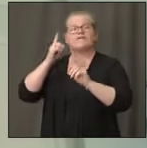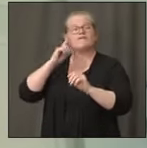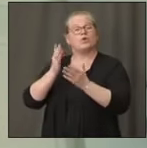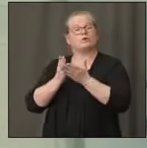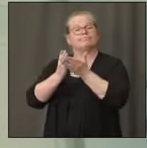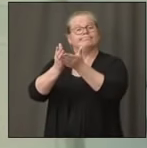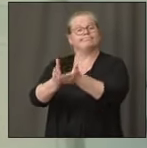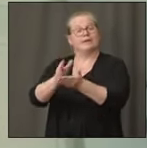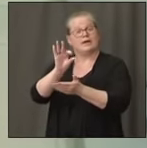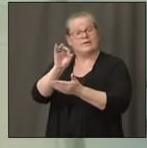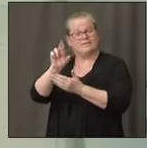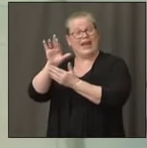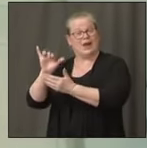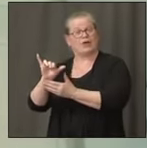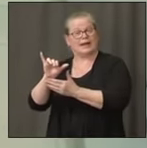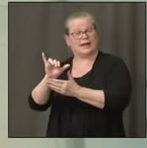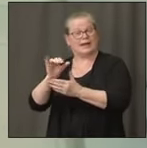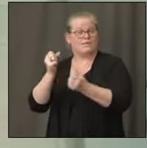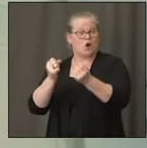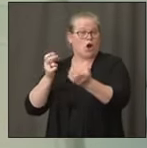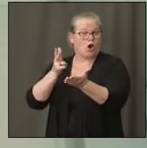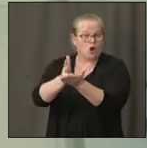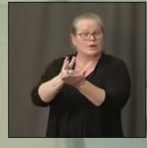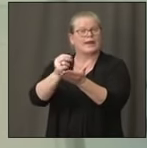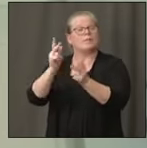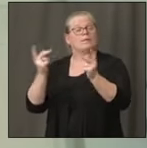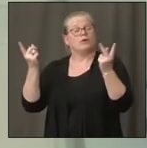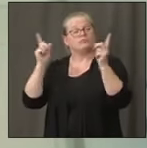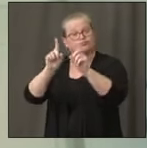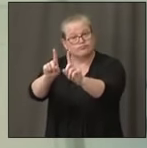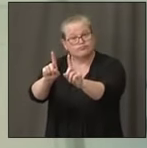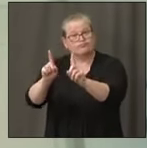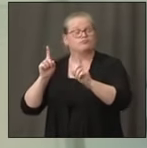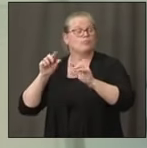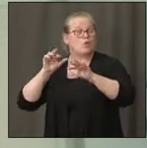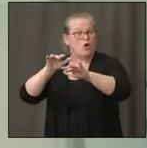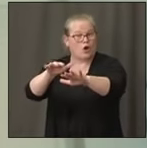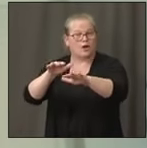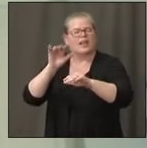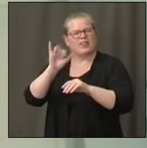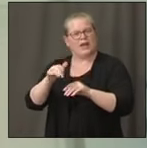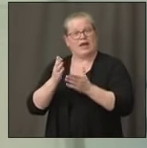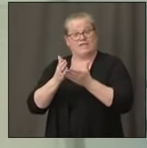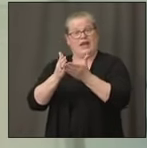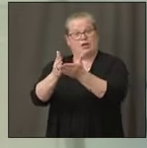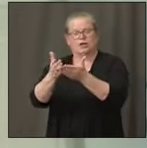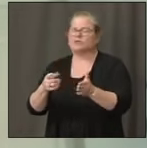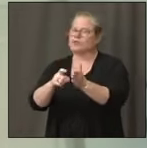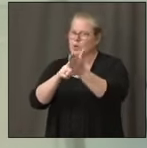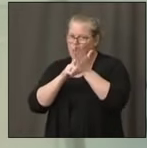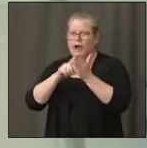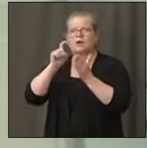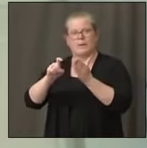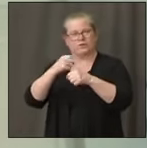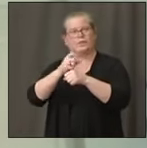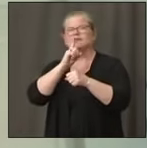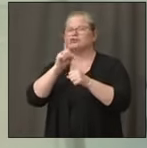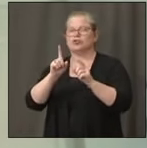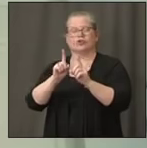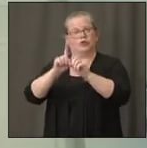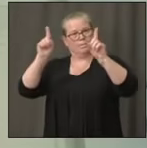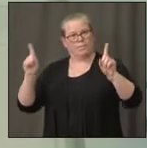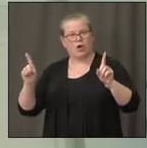to what we're doing for other businesses. So there is reduced capacity. There is a requirement to ensure that there's spacing, whether it's standing by